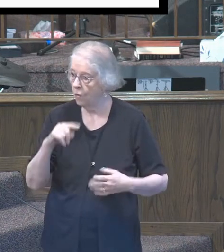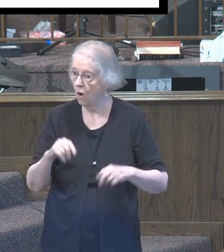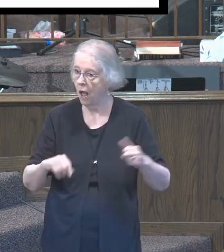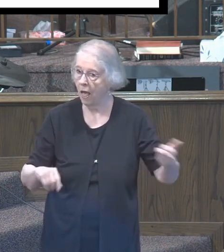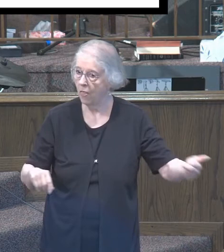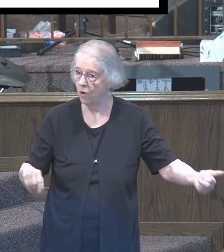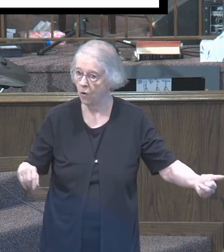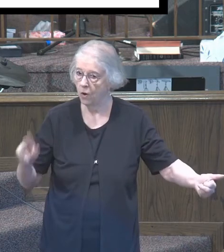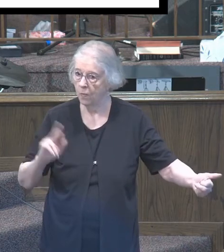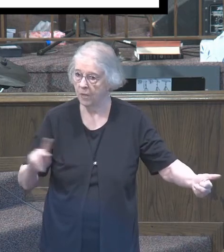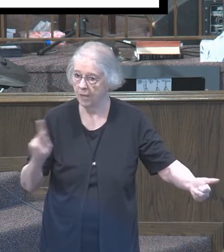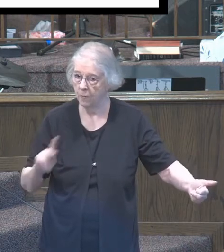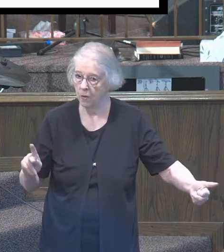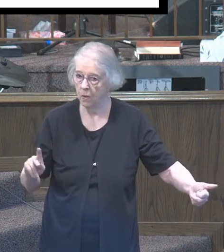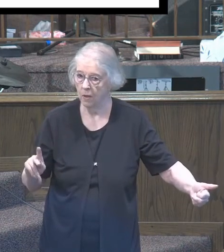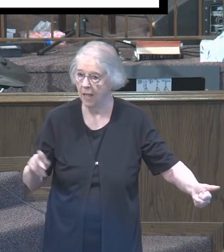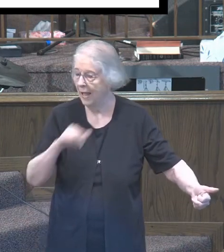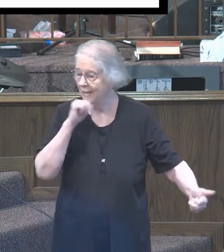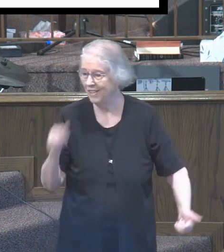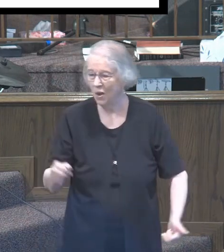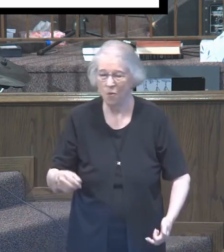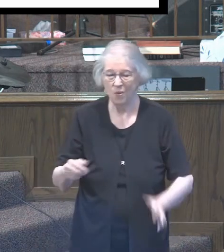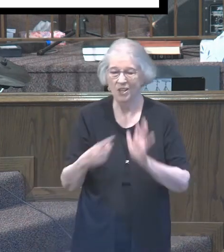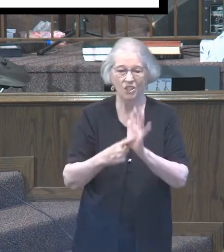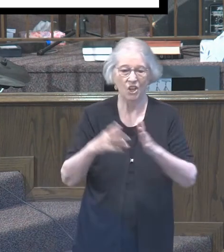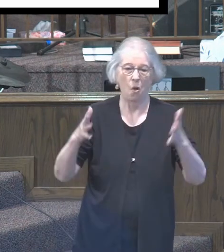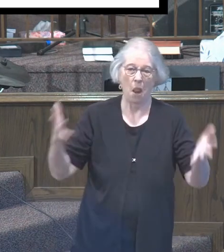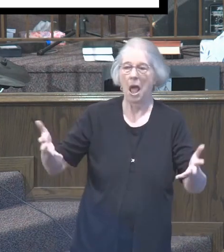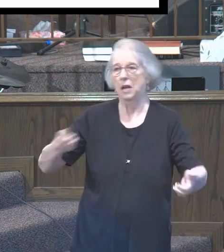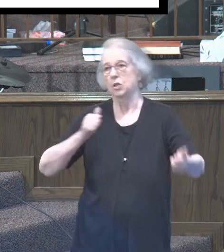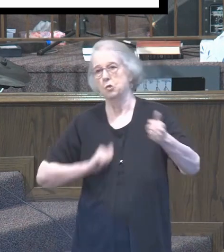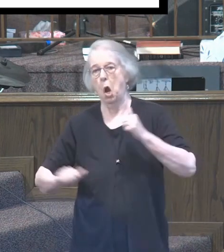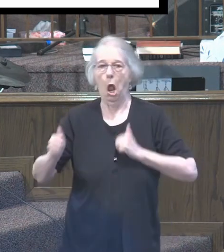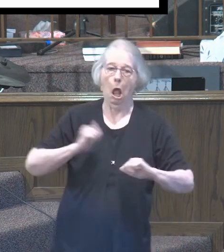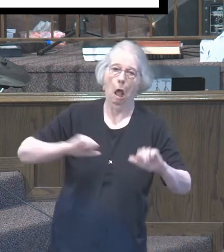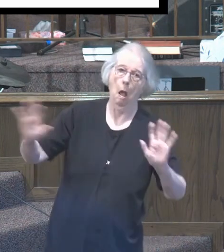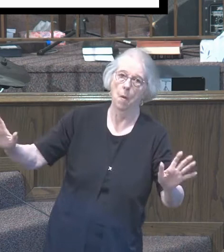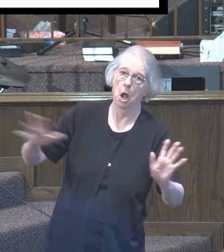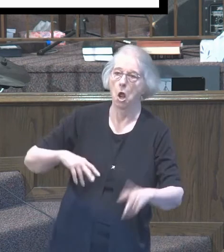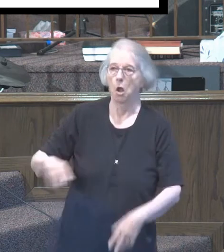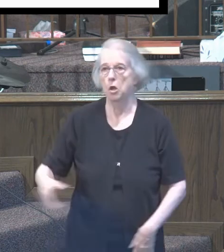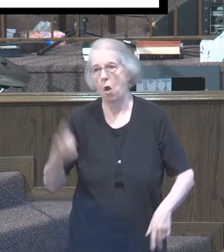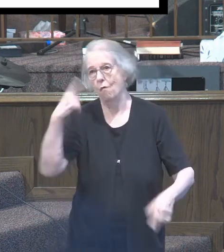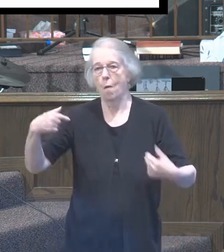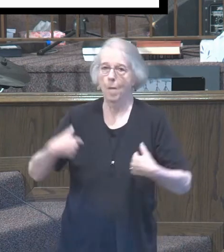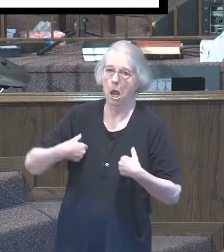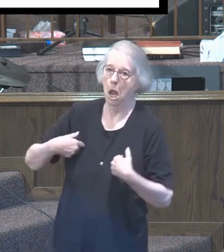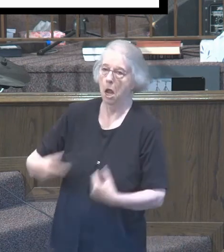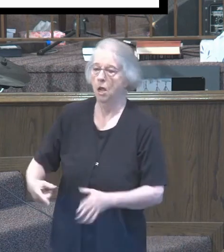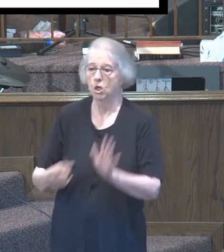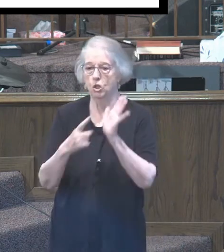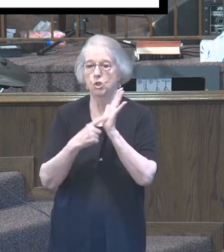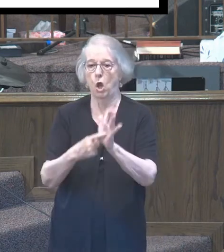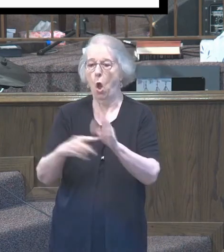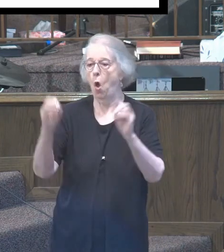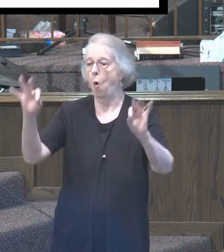God, don't turn that into a theatrical production either. All these people making a regular show out of their prayers,